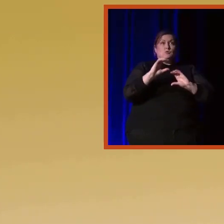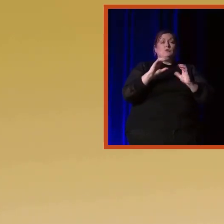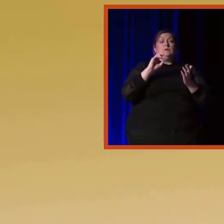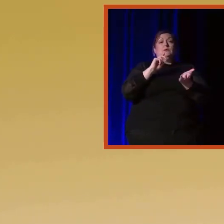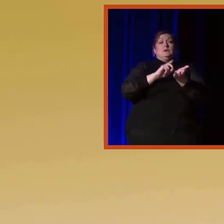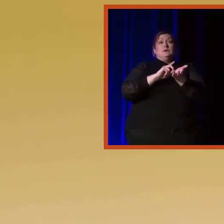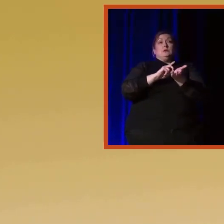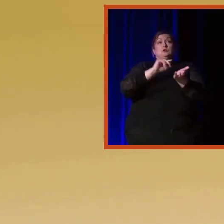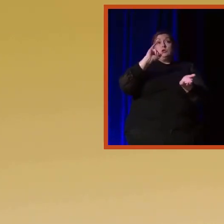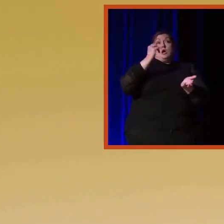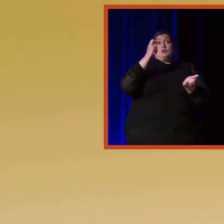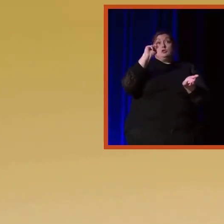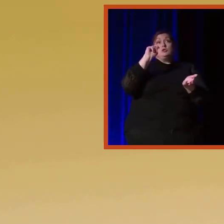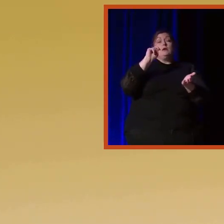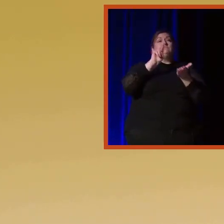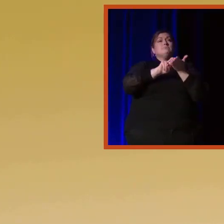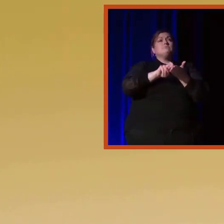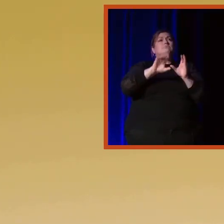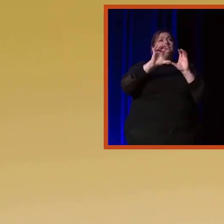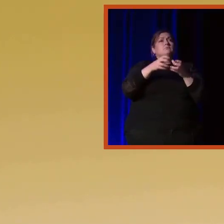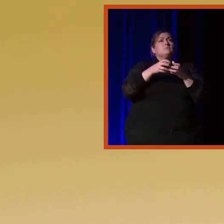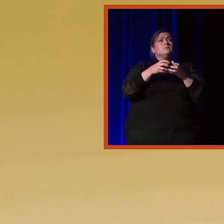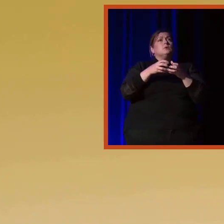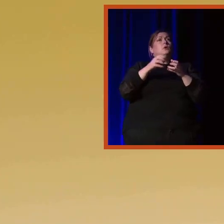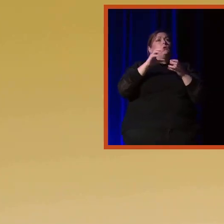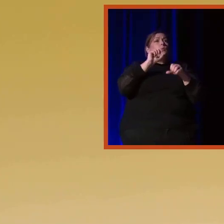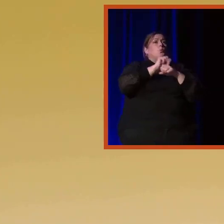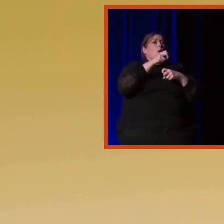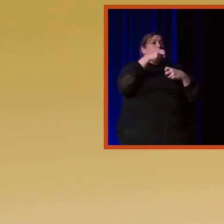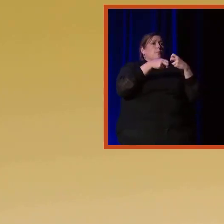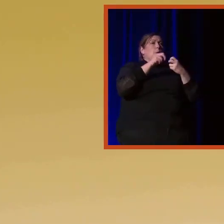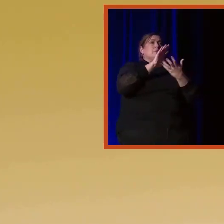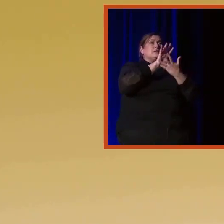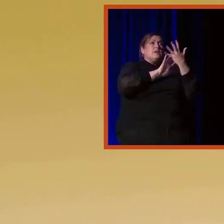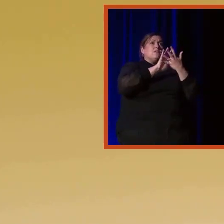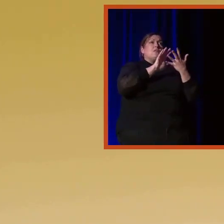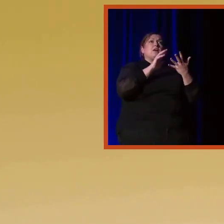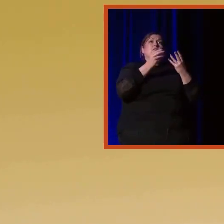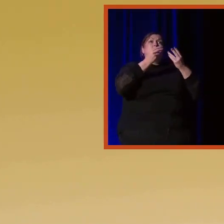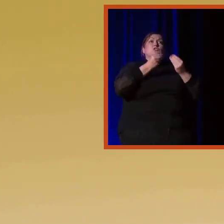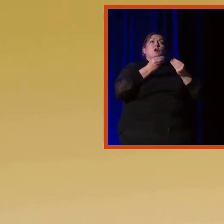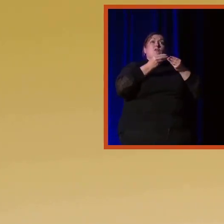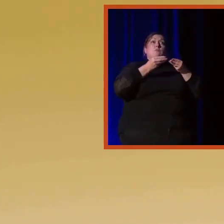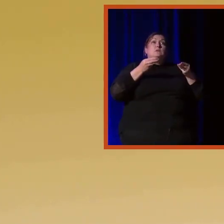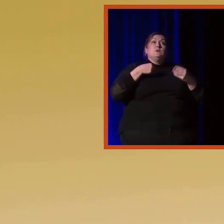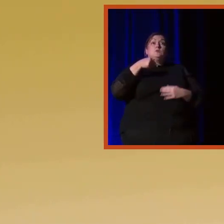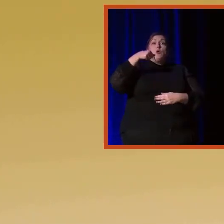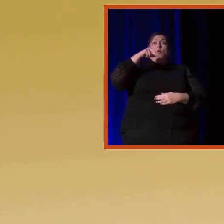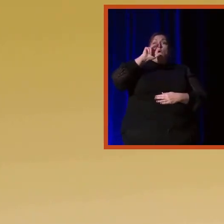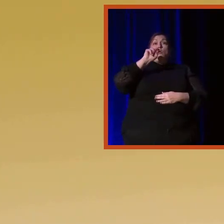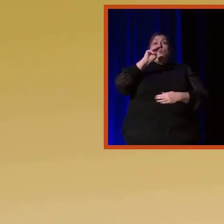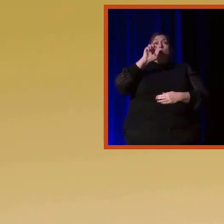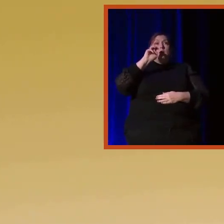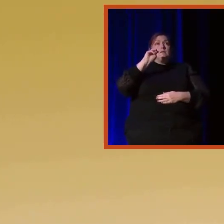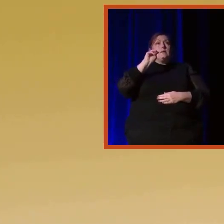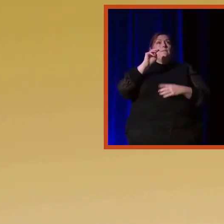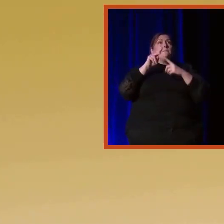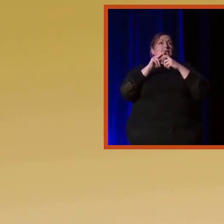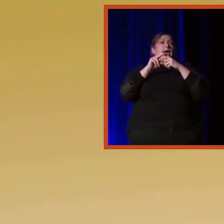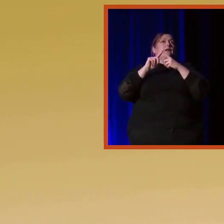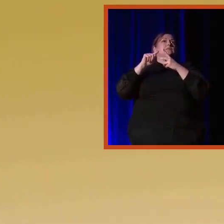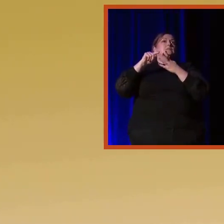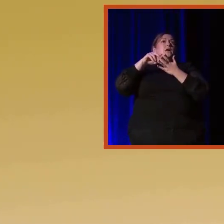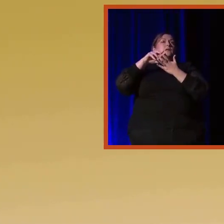Jackson's research group works on problems at the interface of soft materials, quantum mechanics, and machine